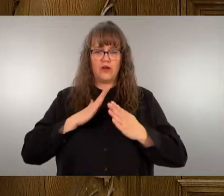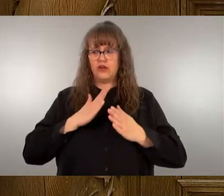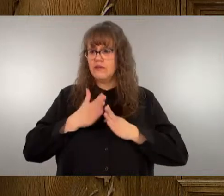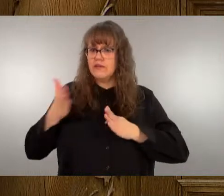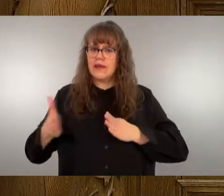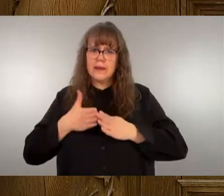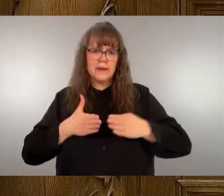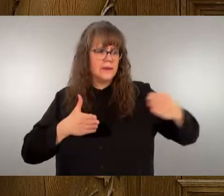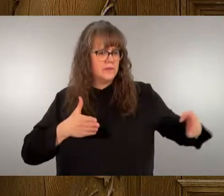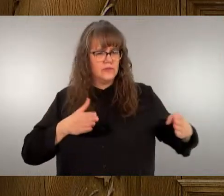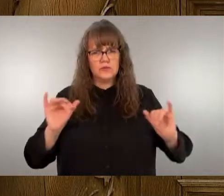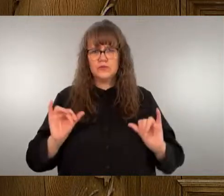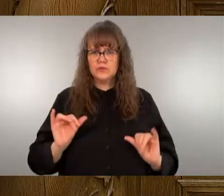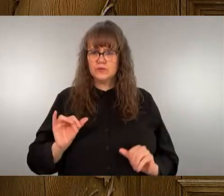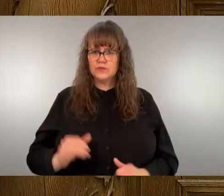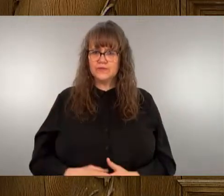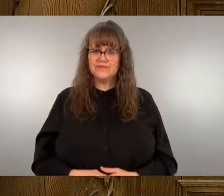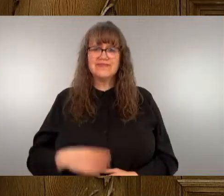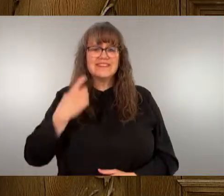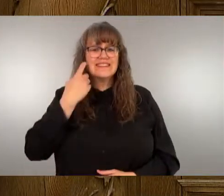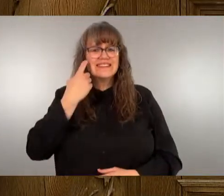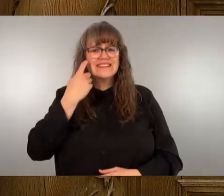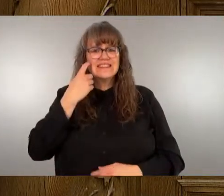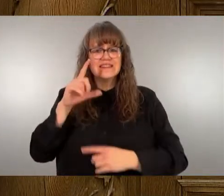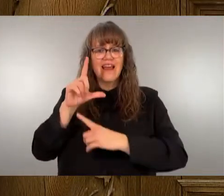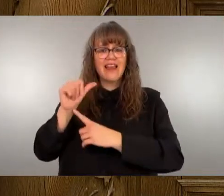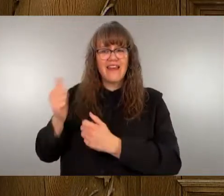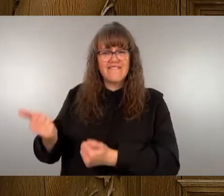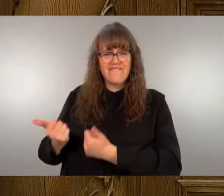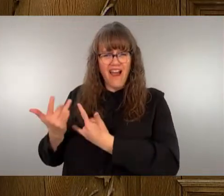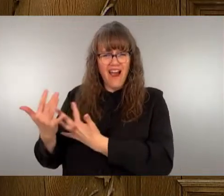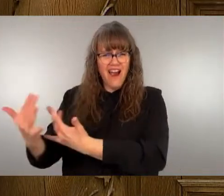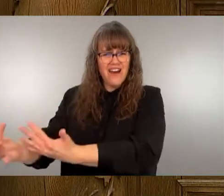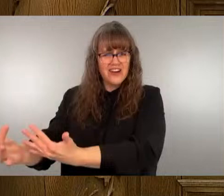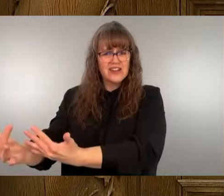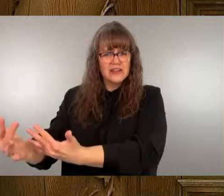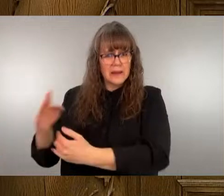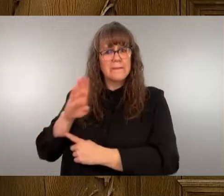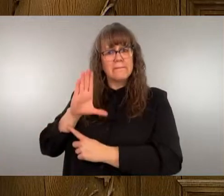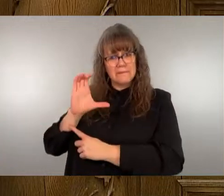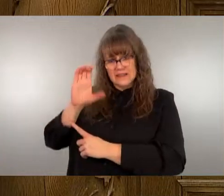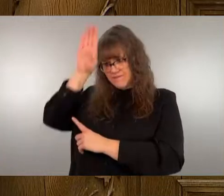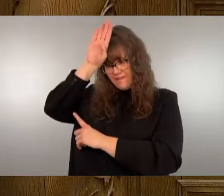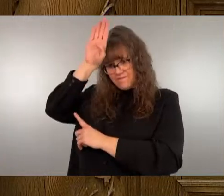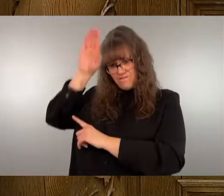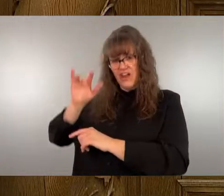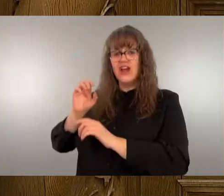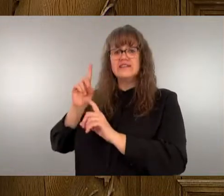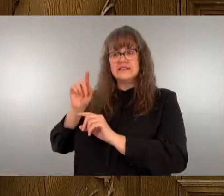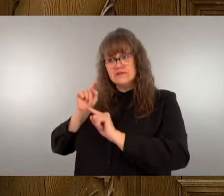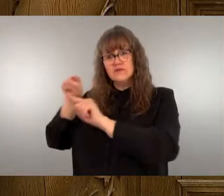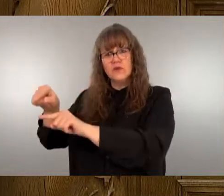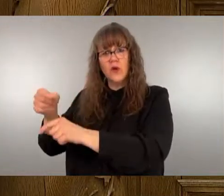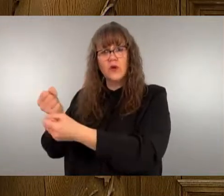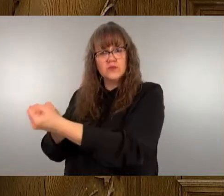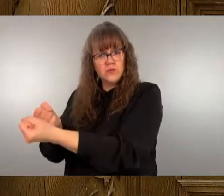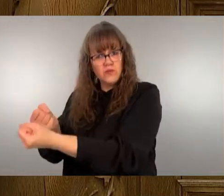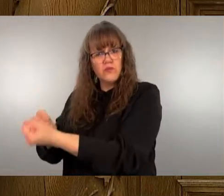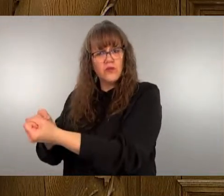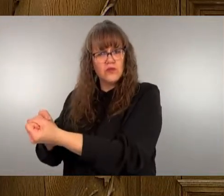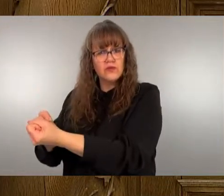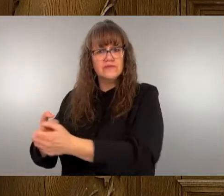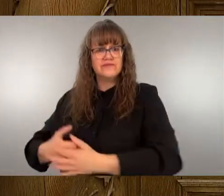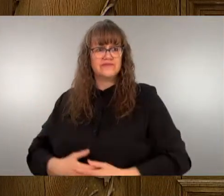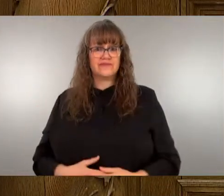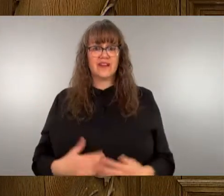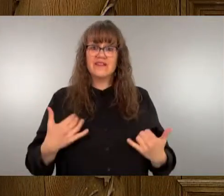Angeles in their time of need. Through this time of uncertainty, Your government will be there to support you and